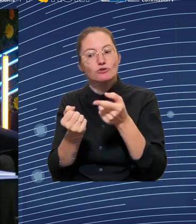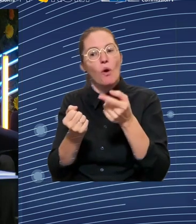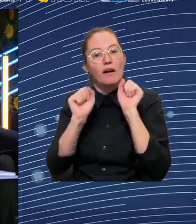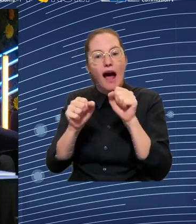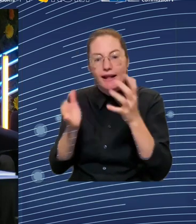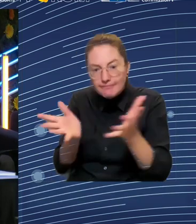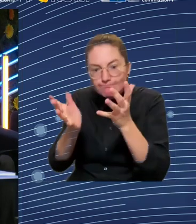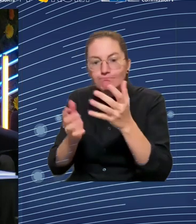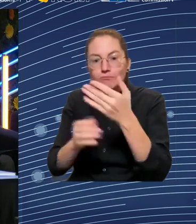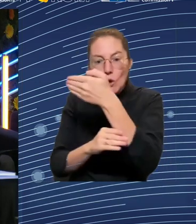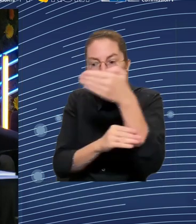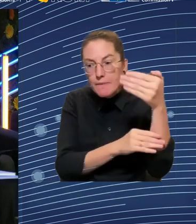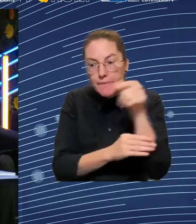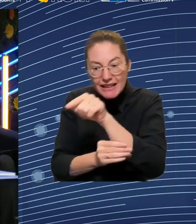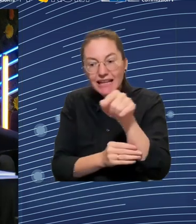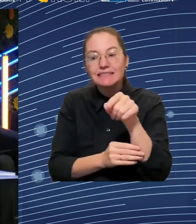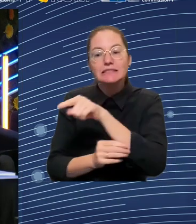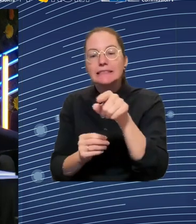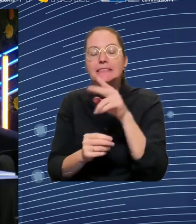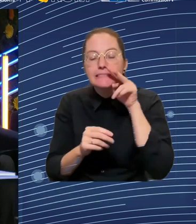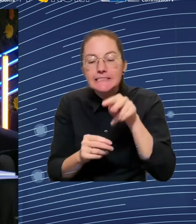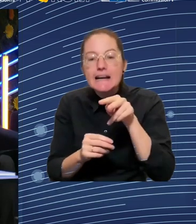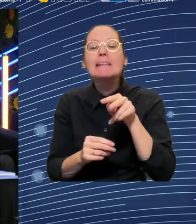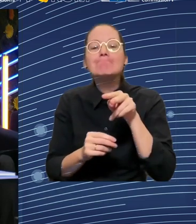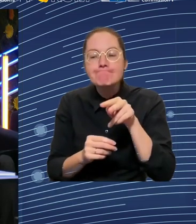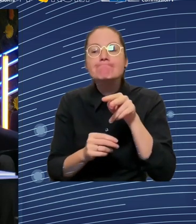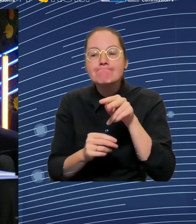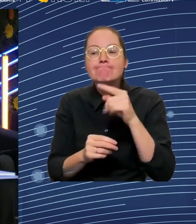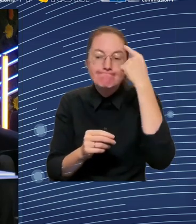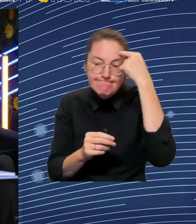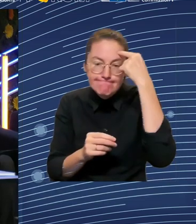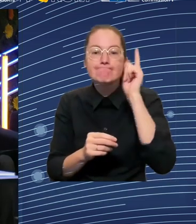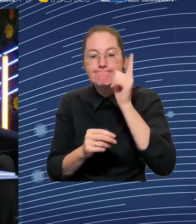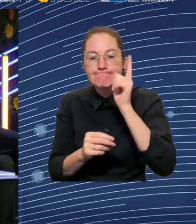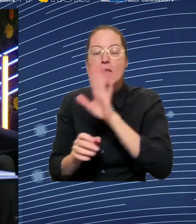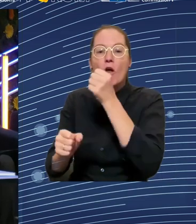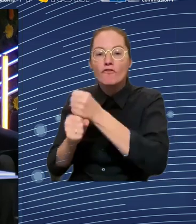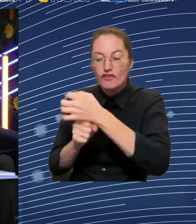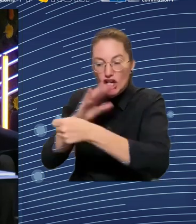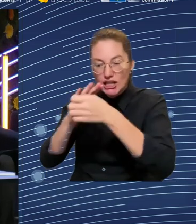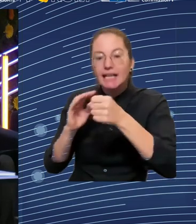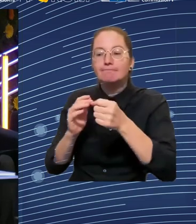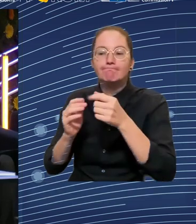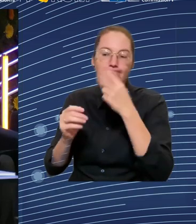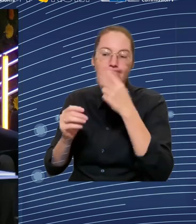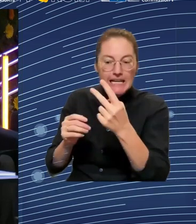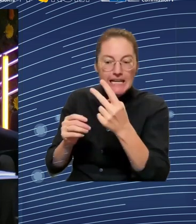we cannot ignore is the pay issue. So adequate pay is a prerequisite for attracting workers to some of